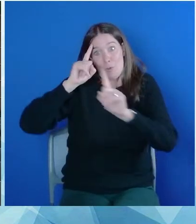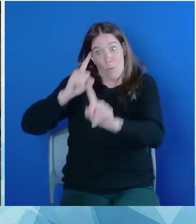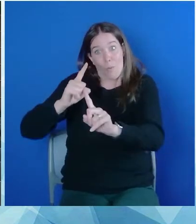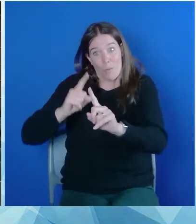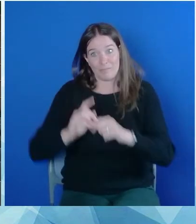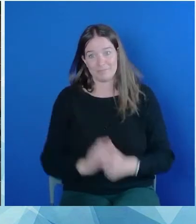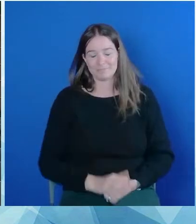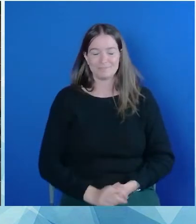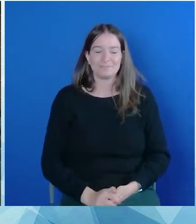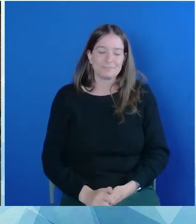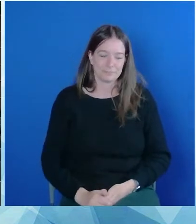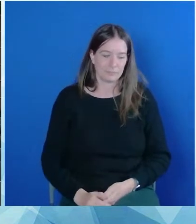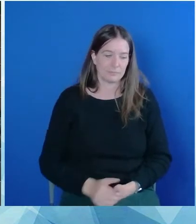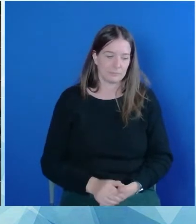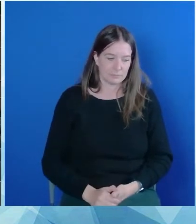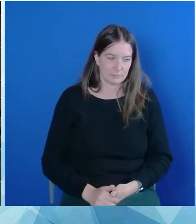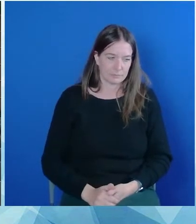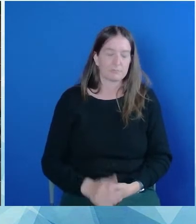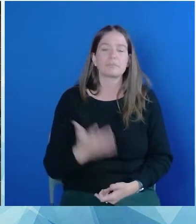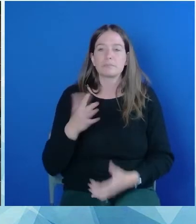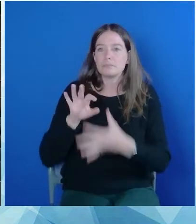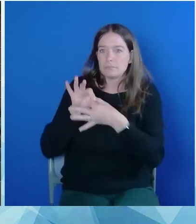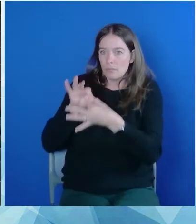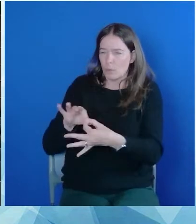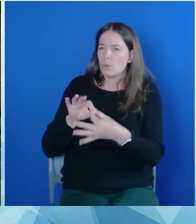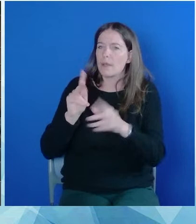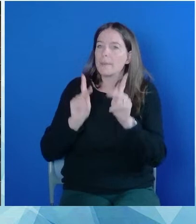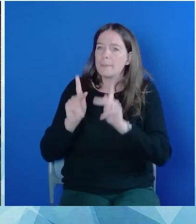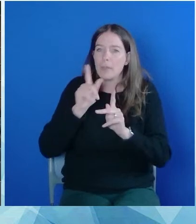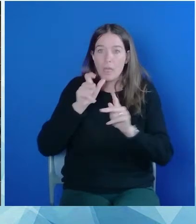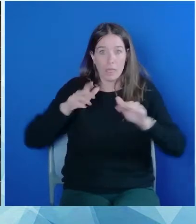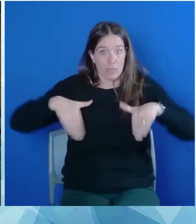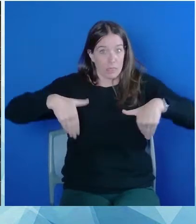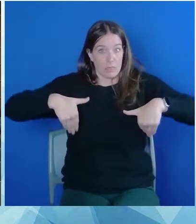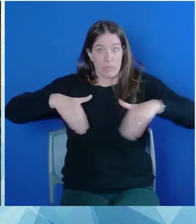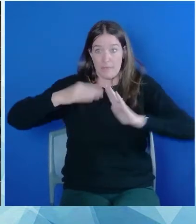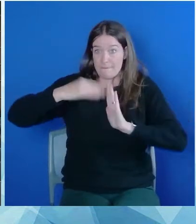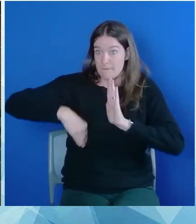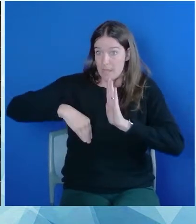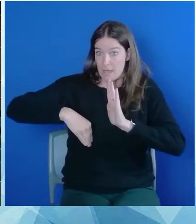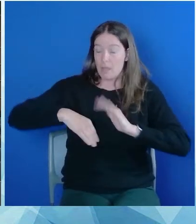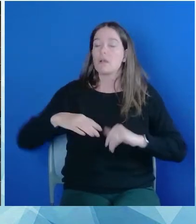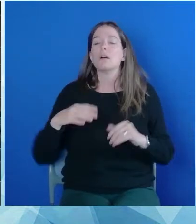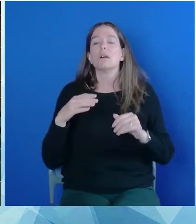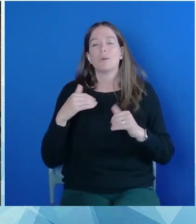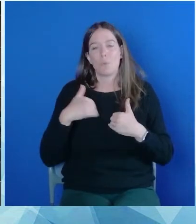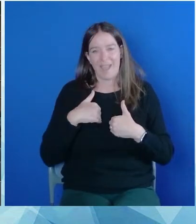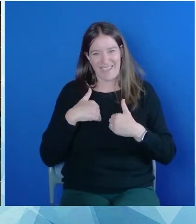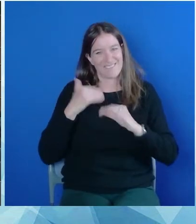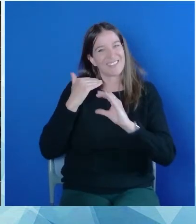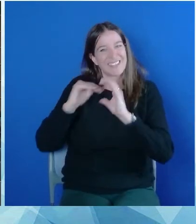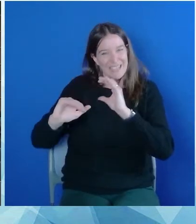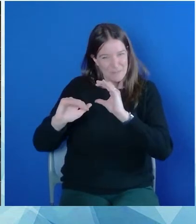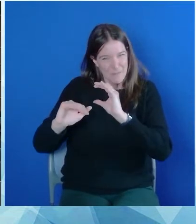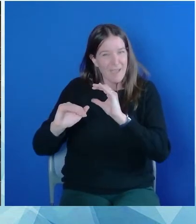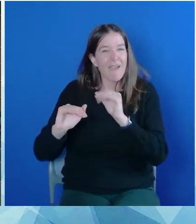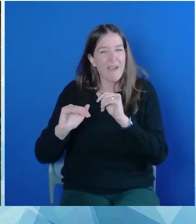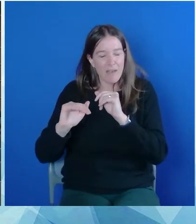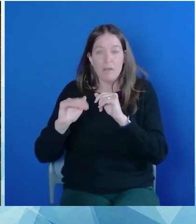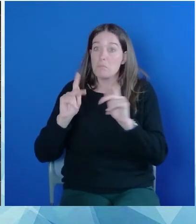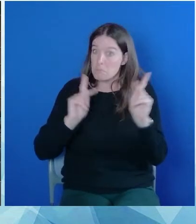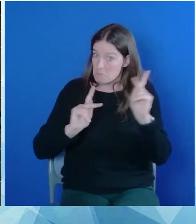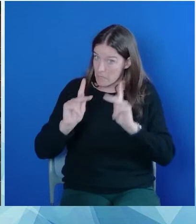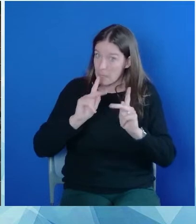So regarding the people that didn't fill out a form, there's also an ombudsperson email address, and people do use that as